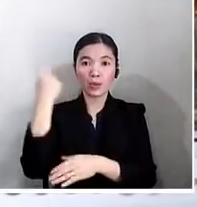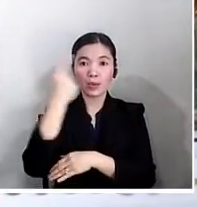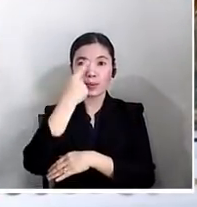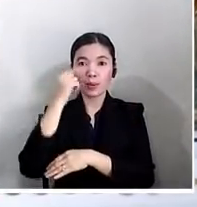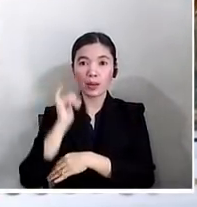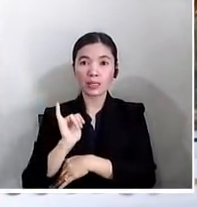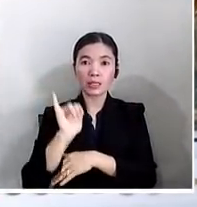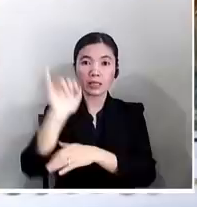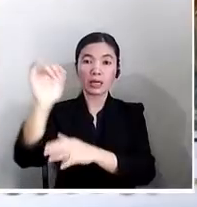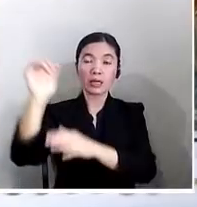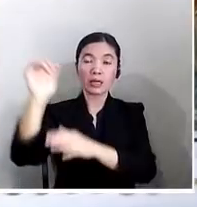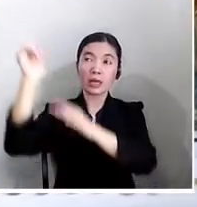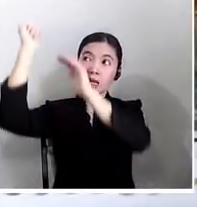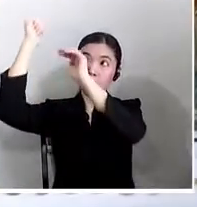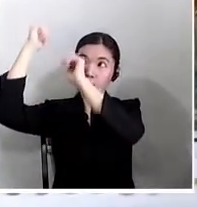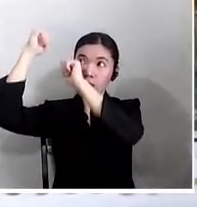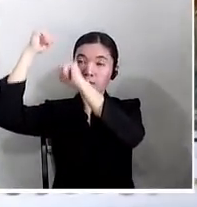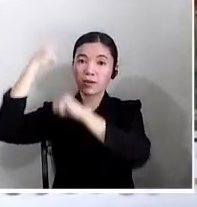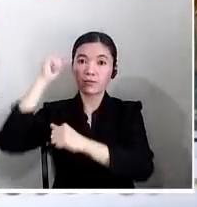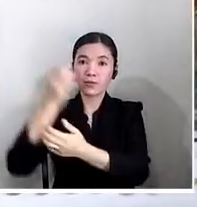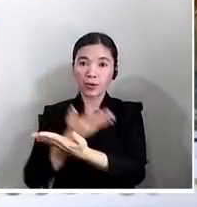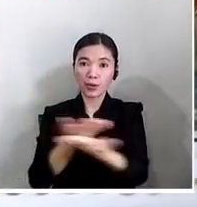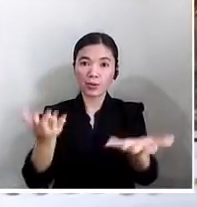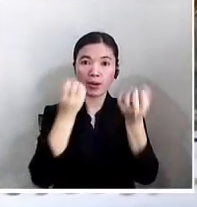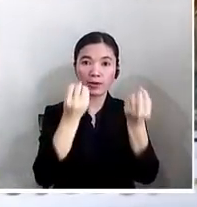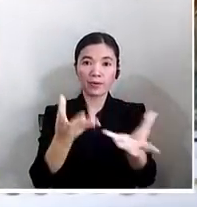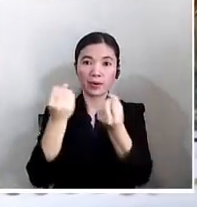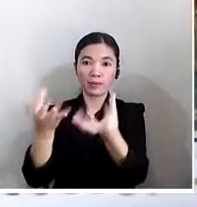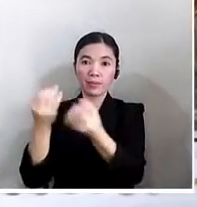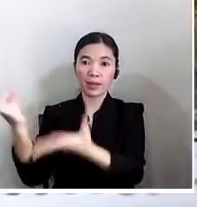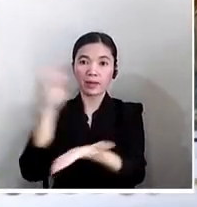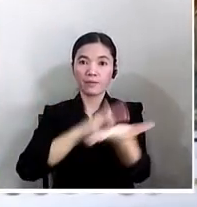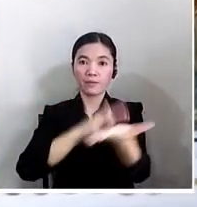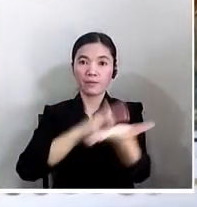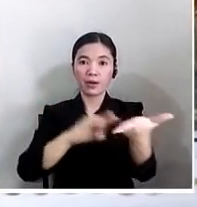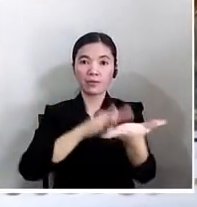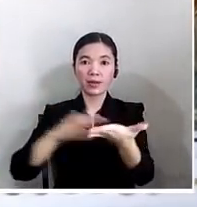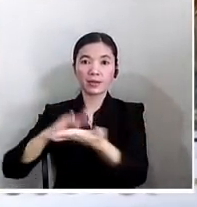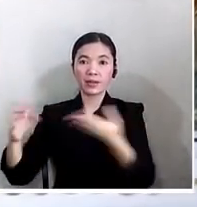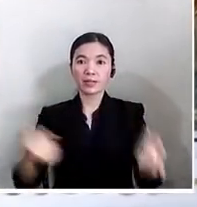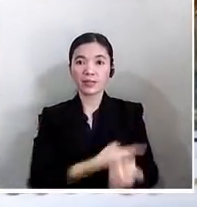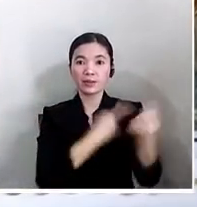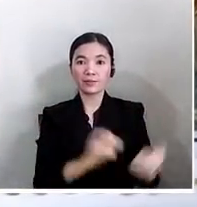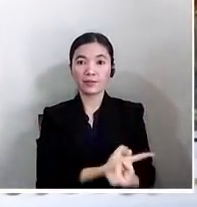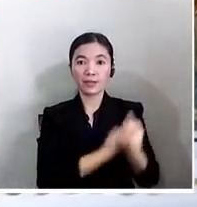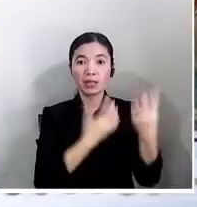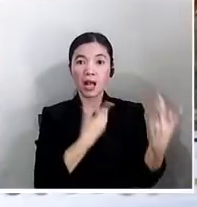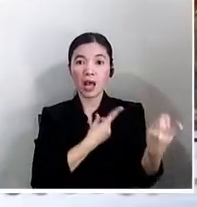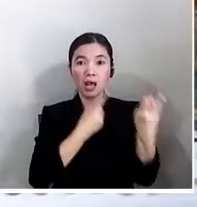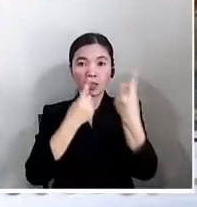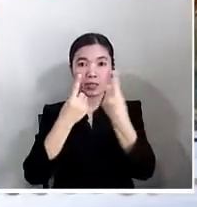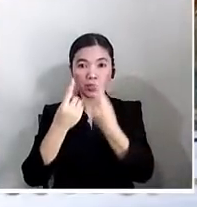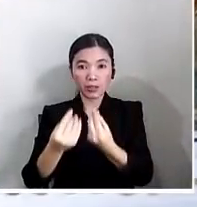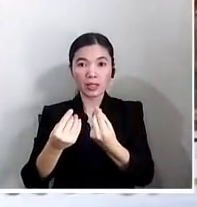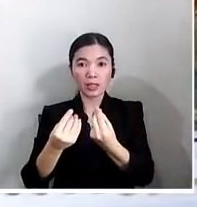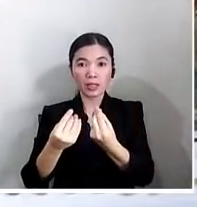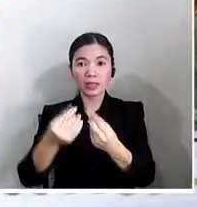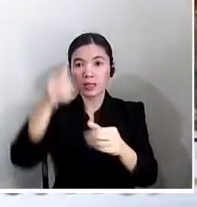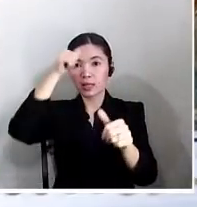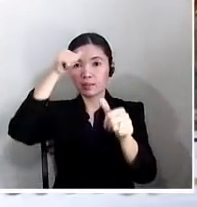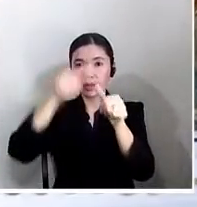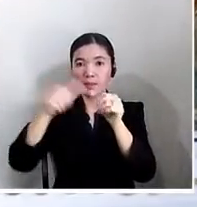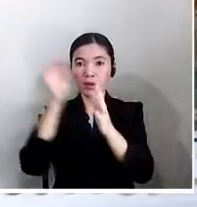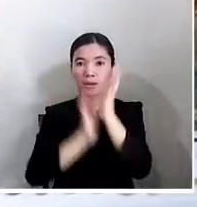covenant, which will be poured out for you and for many for the forgiveness of sins. Do this in memory of me."